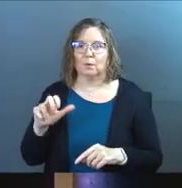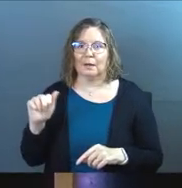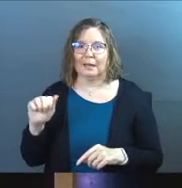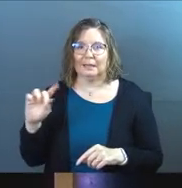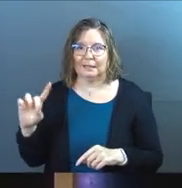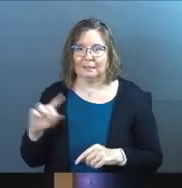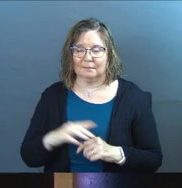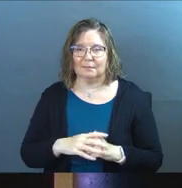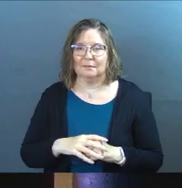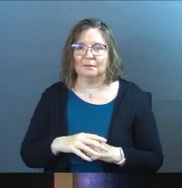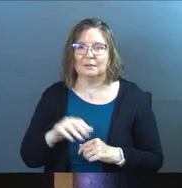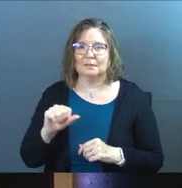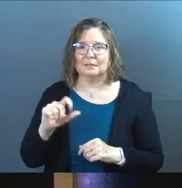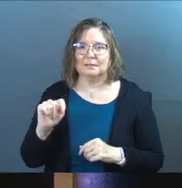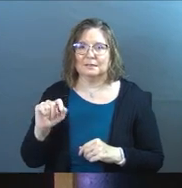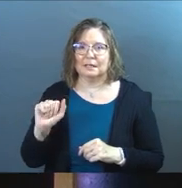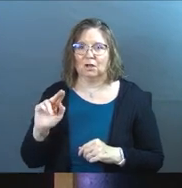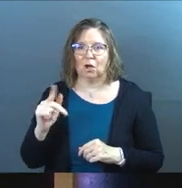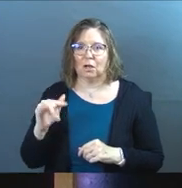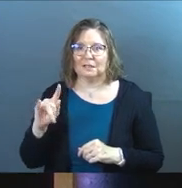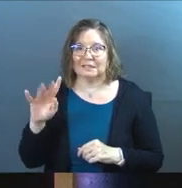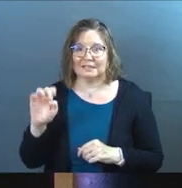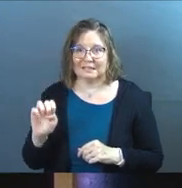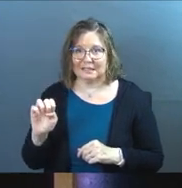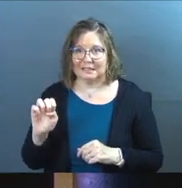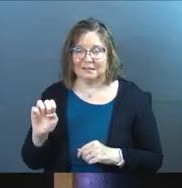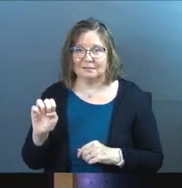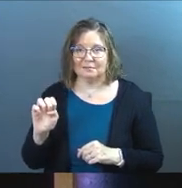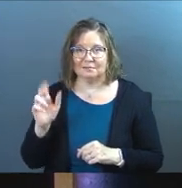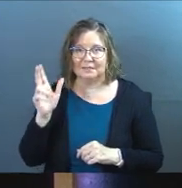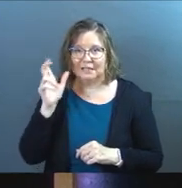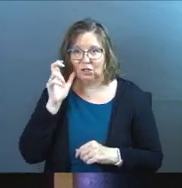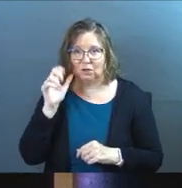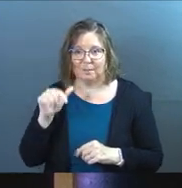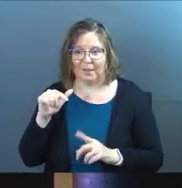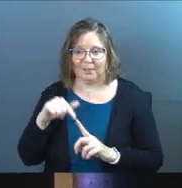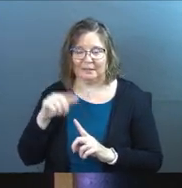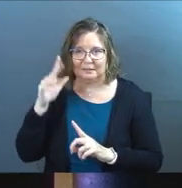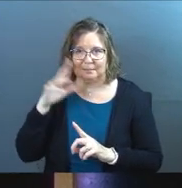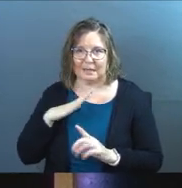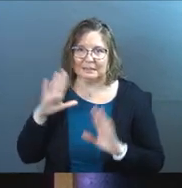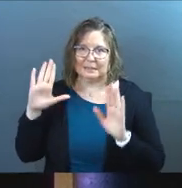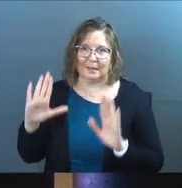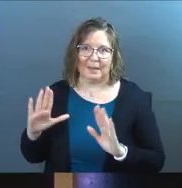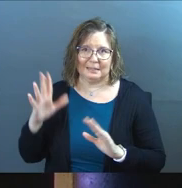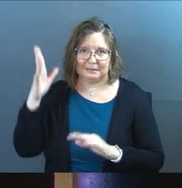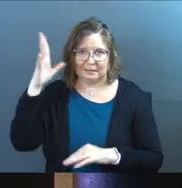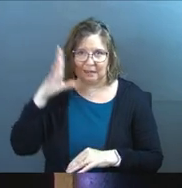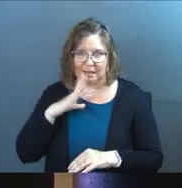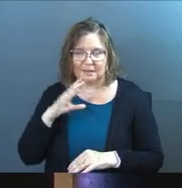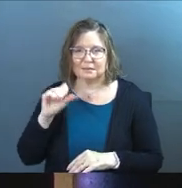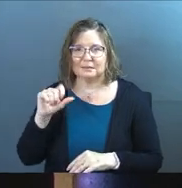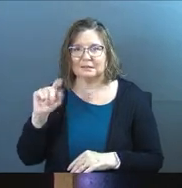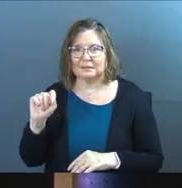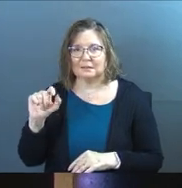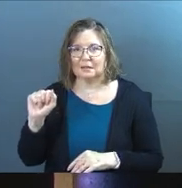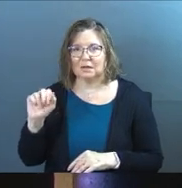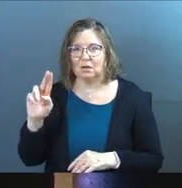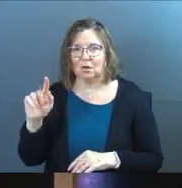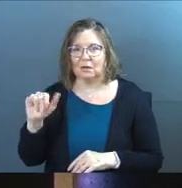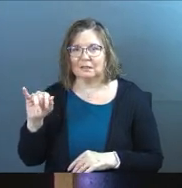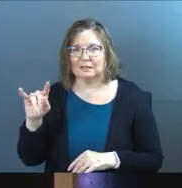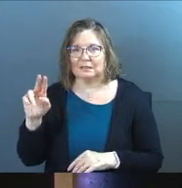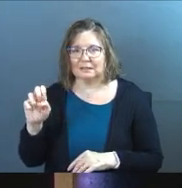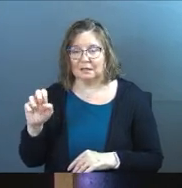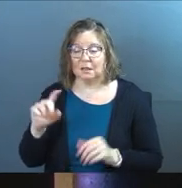AD. St. Augustine. Some of you guys grew up in churches learning about St. Augustine. He was just this amazing guy, St. Augustine. But the first